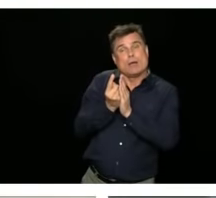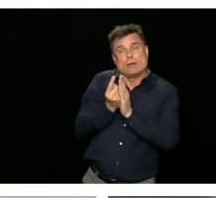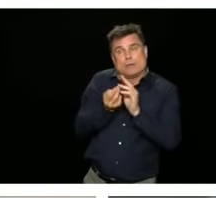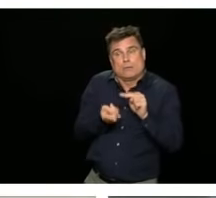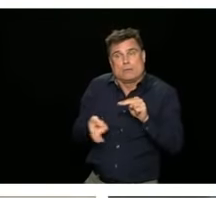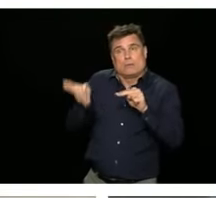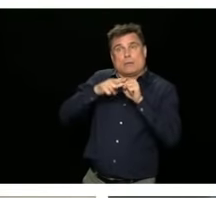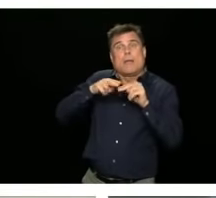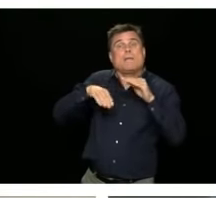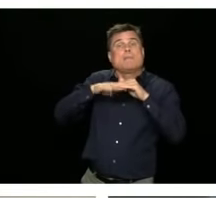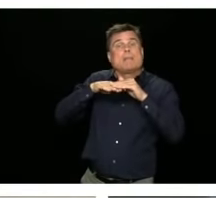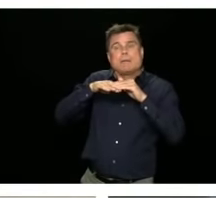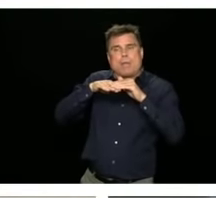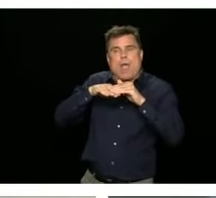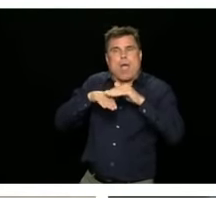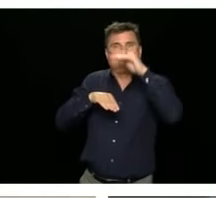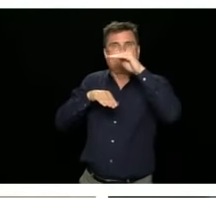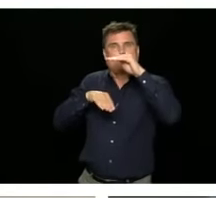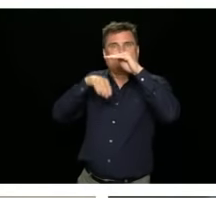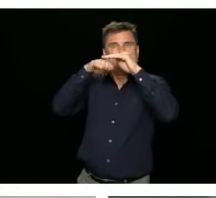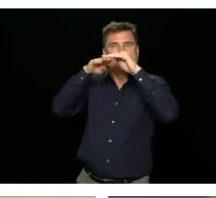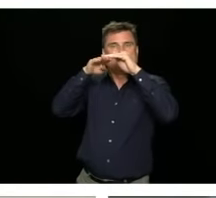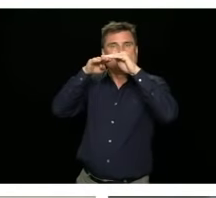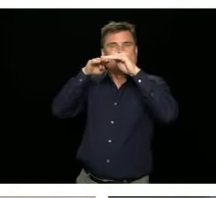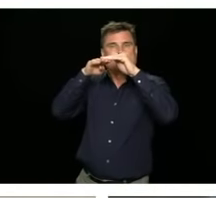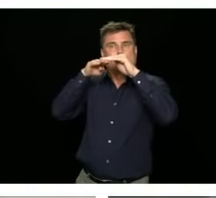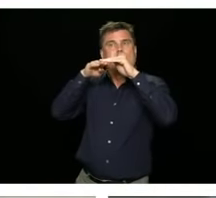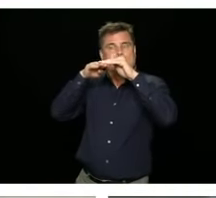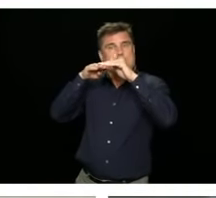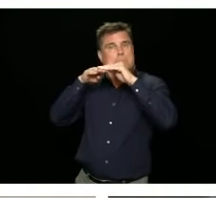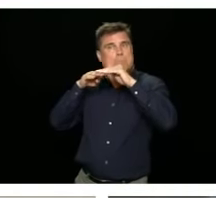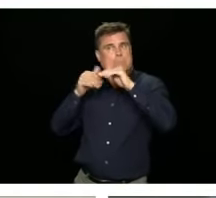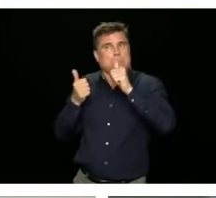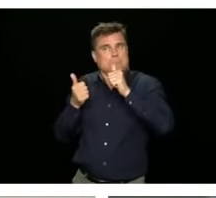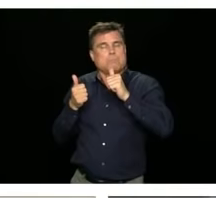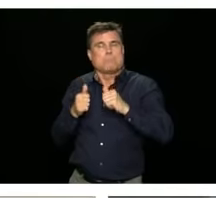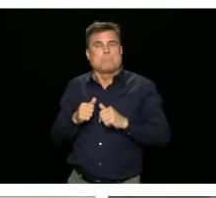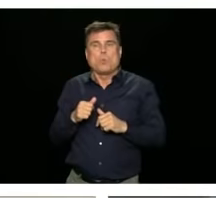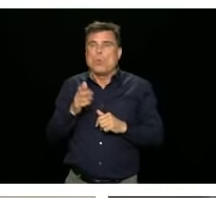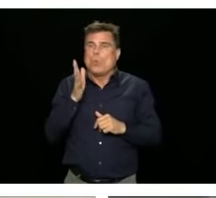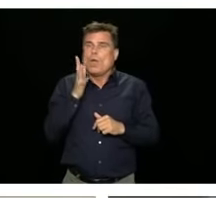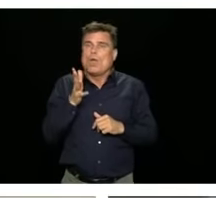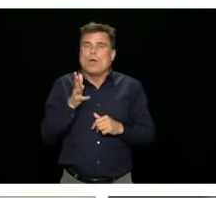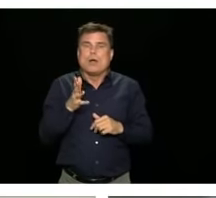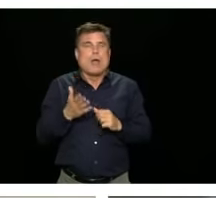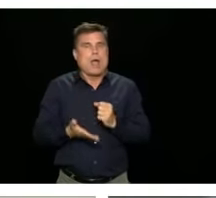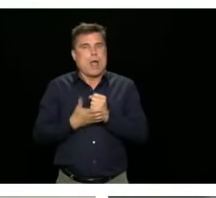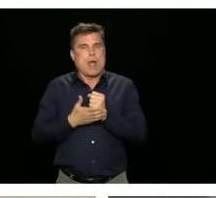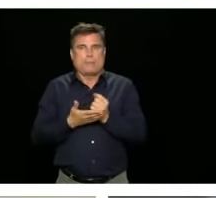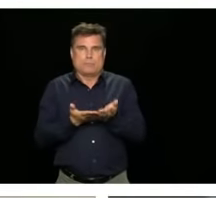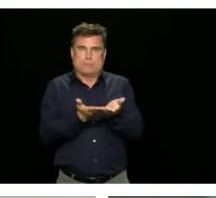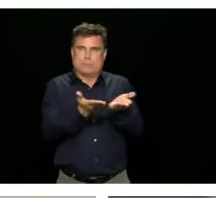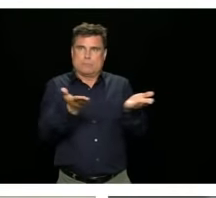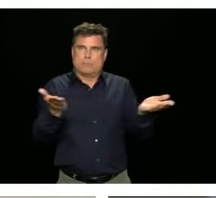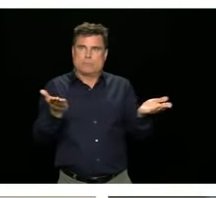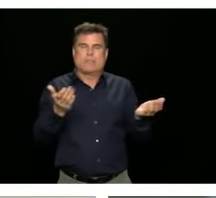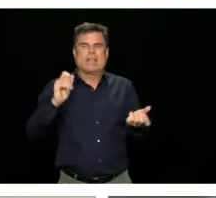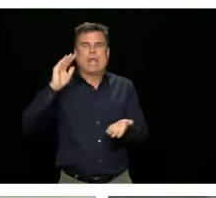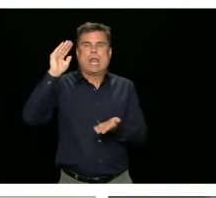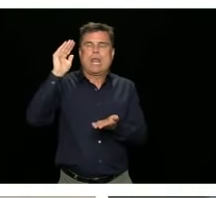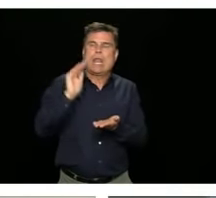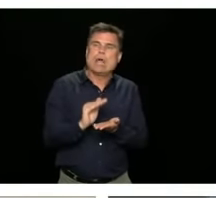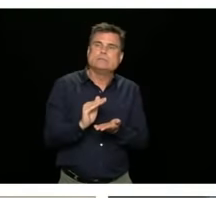taking steps to address systemic racism. But I think, you know, what really needs to help drive this, and I give all hats off